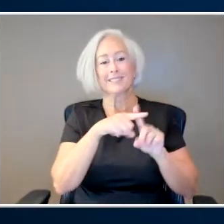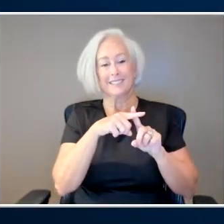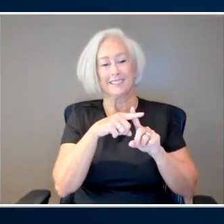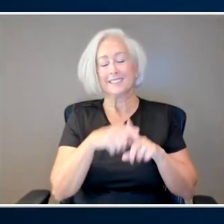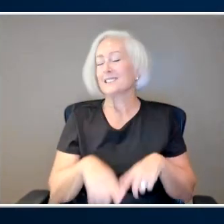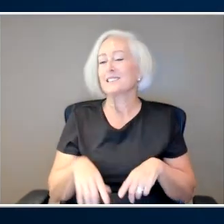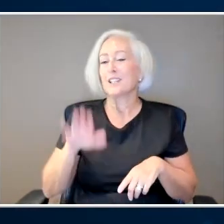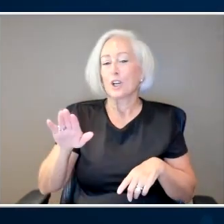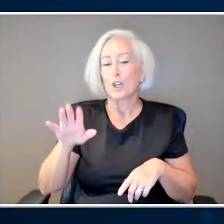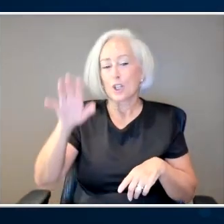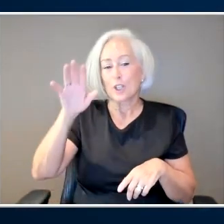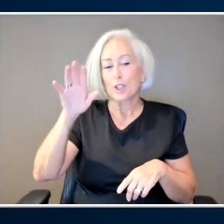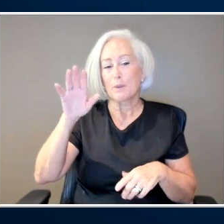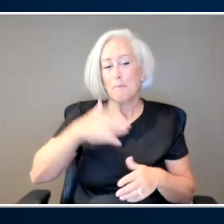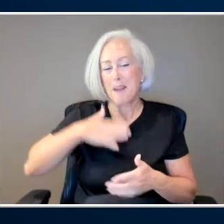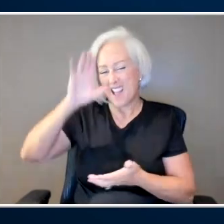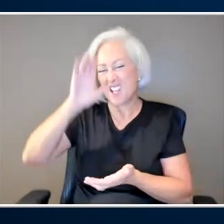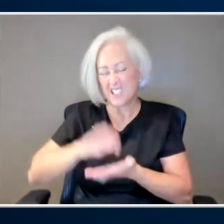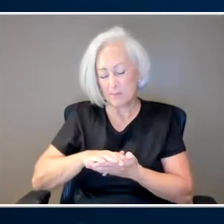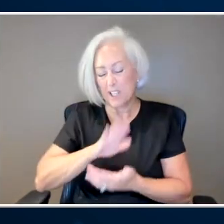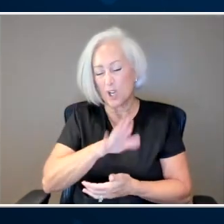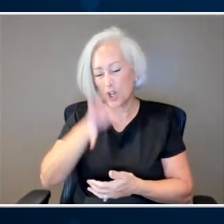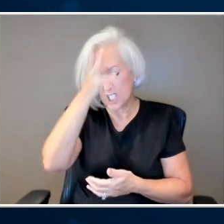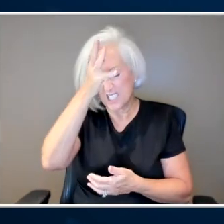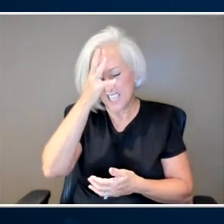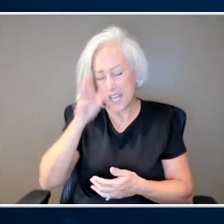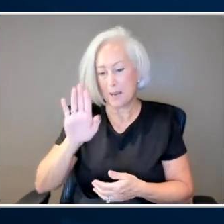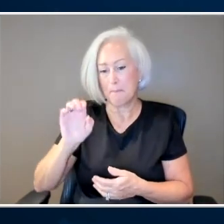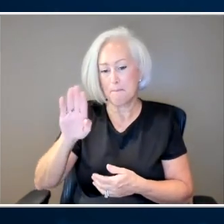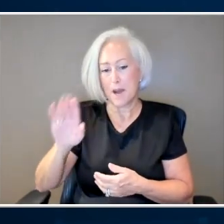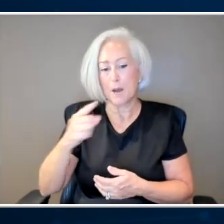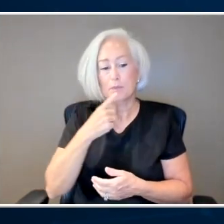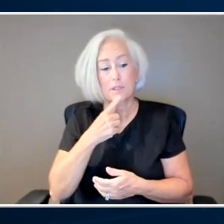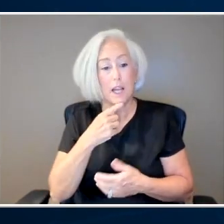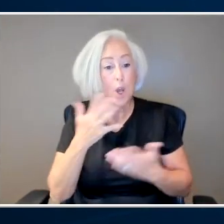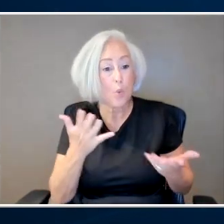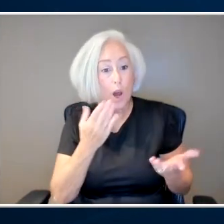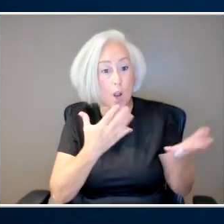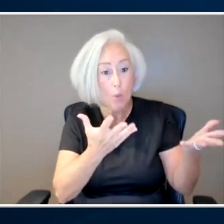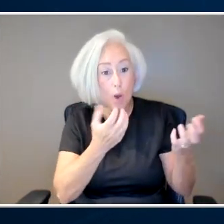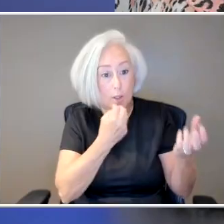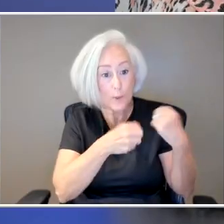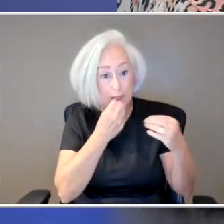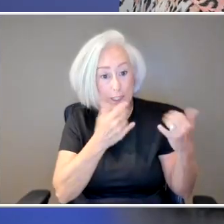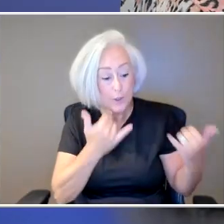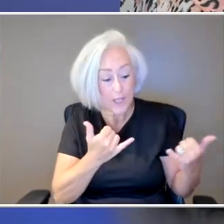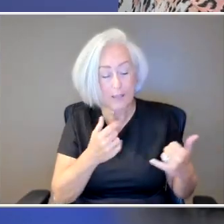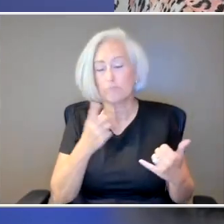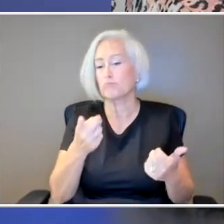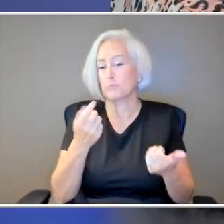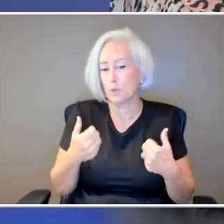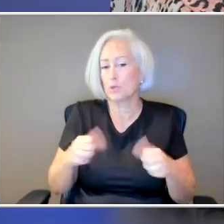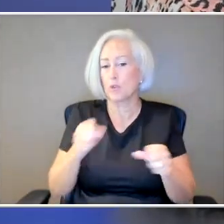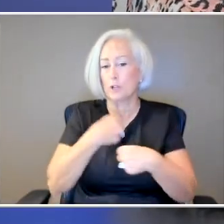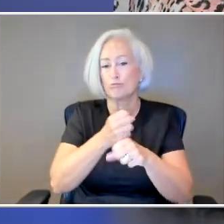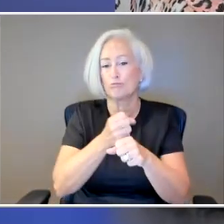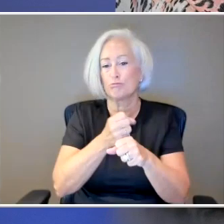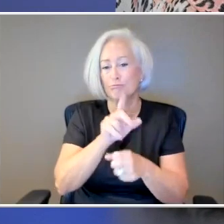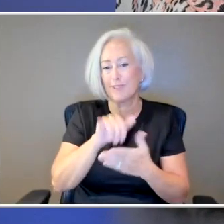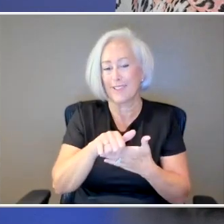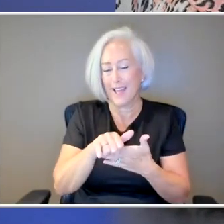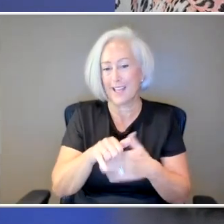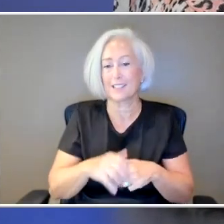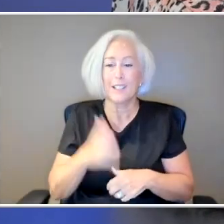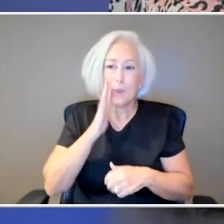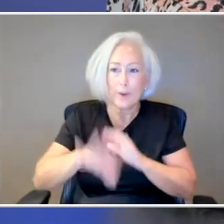come in and ask us, what kind of food or what are you interested in today? And he'll try to make that for us. We'll find something really good to